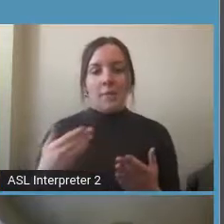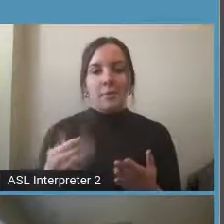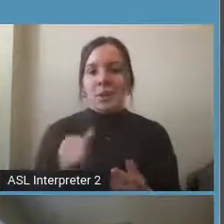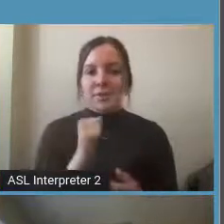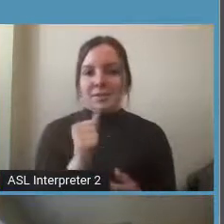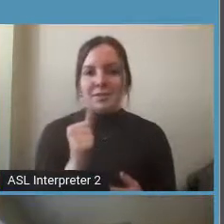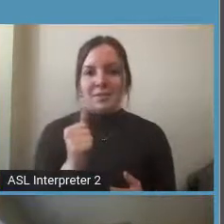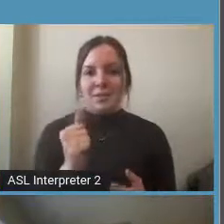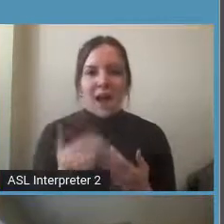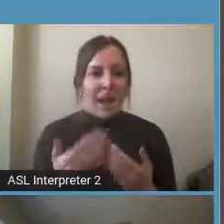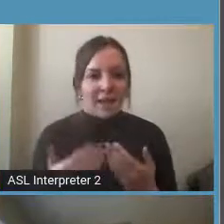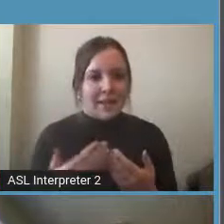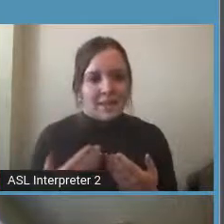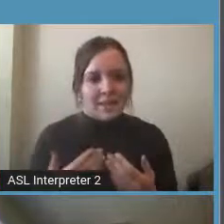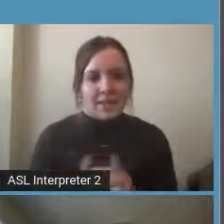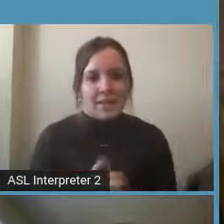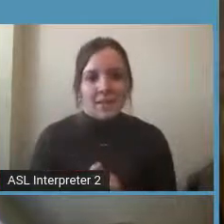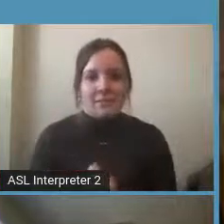things that are.